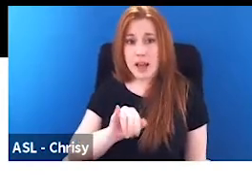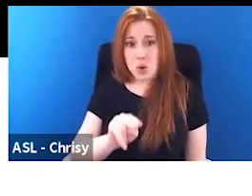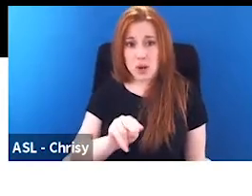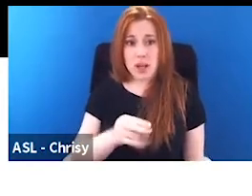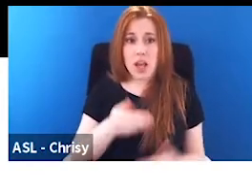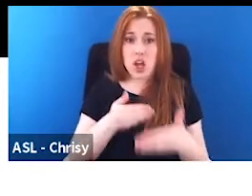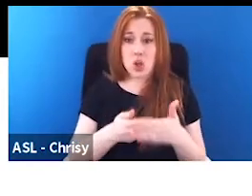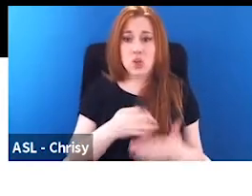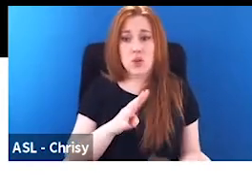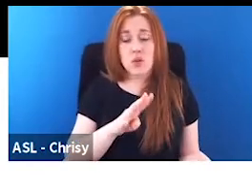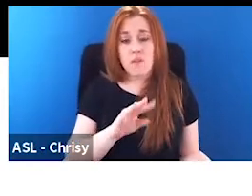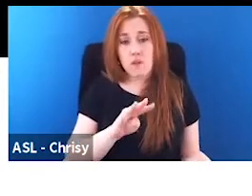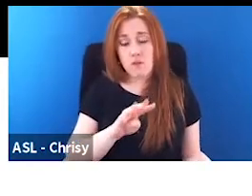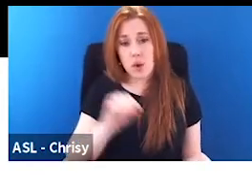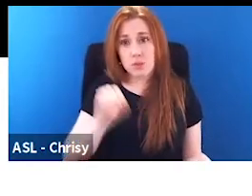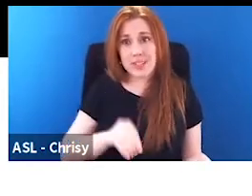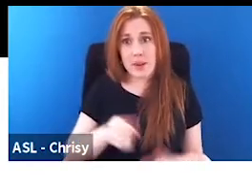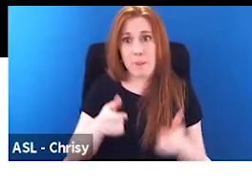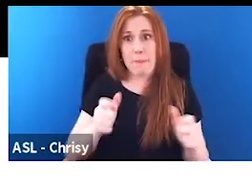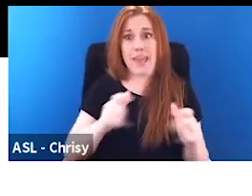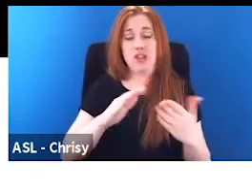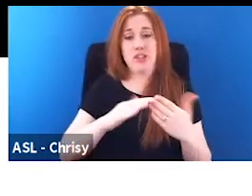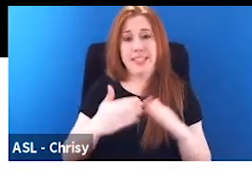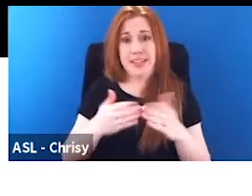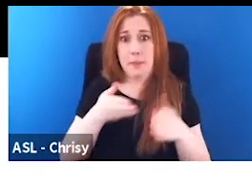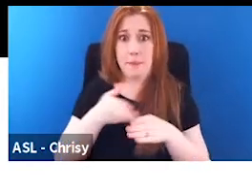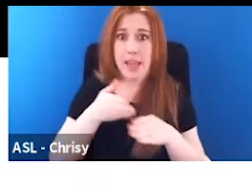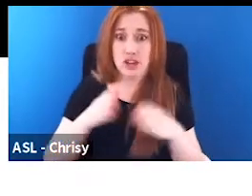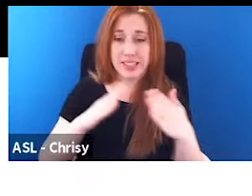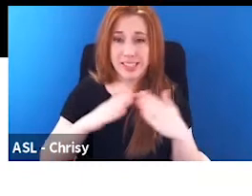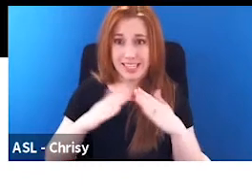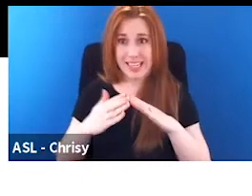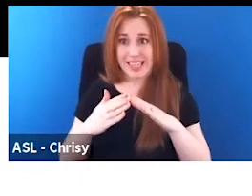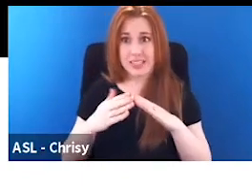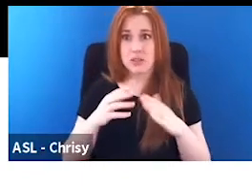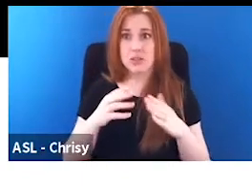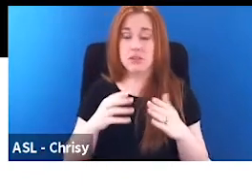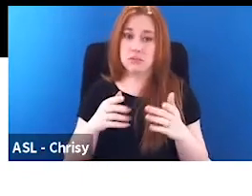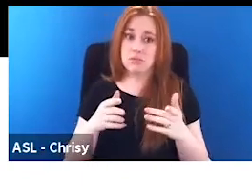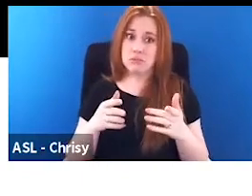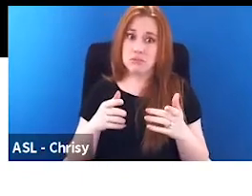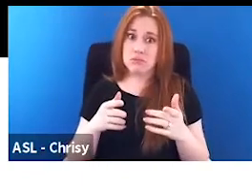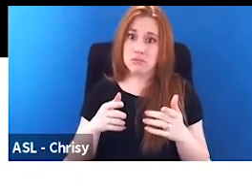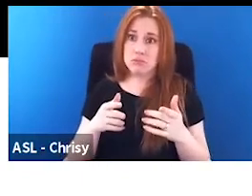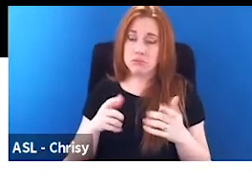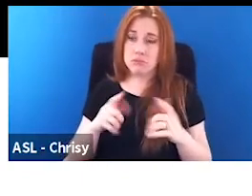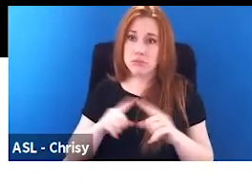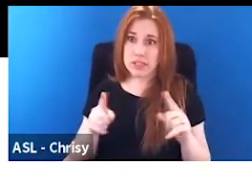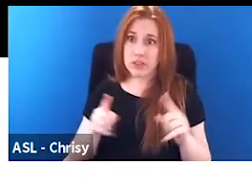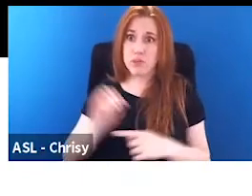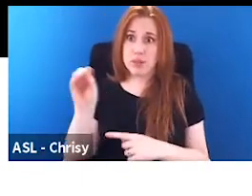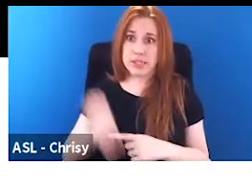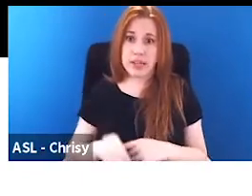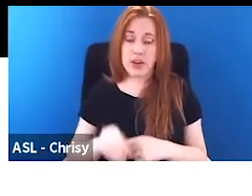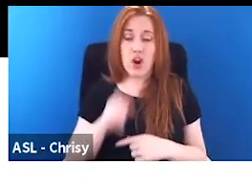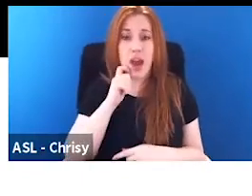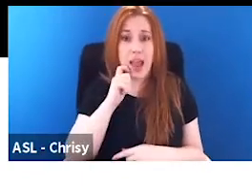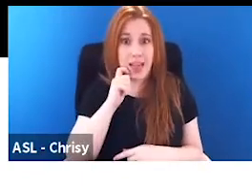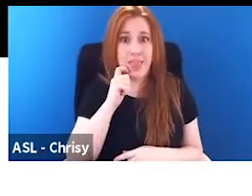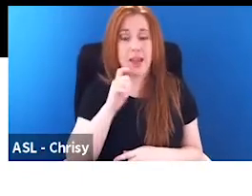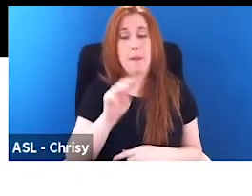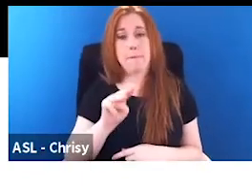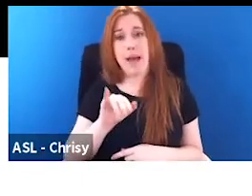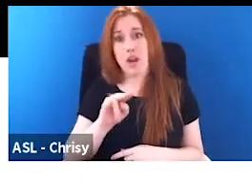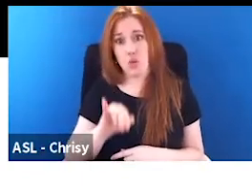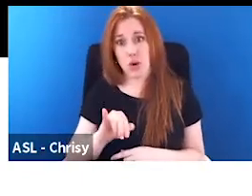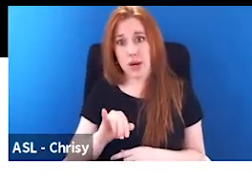40% of major cities, metropolitan markets, are now a large percentage of ethnic minorities. So we'll go to the next